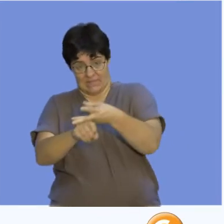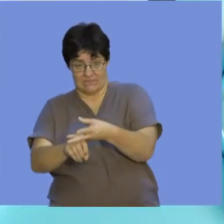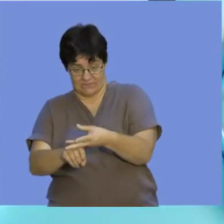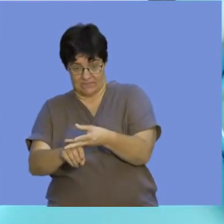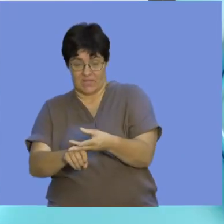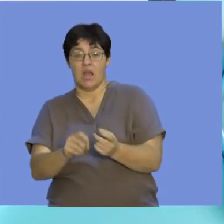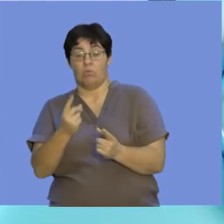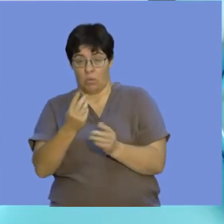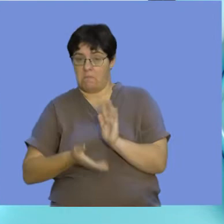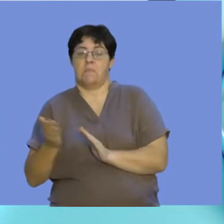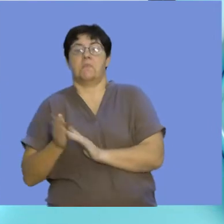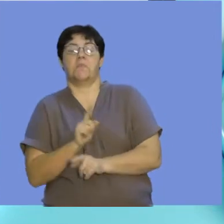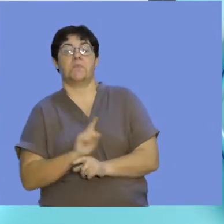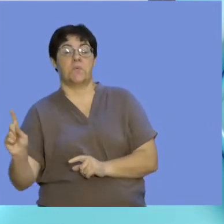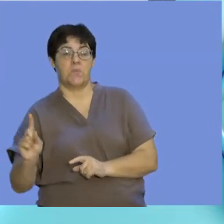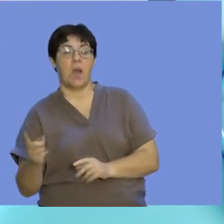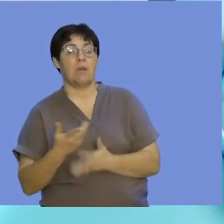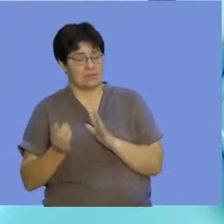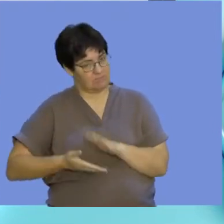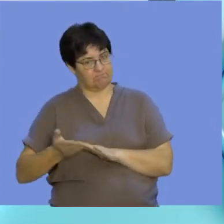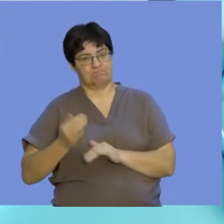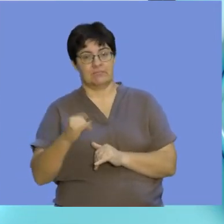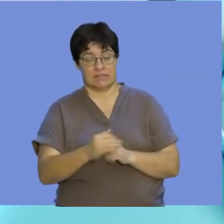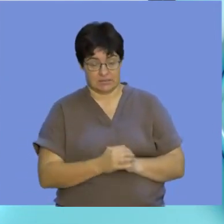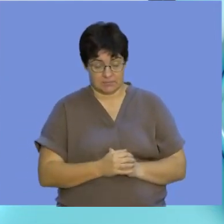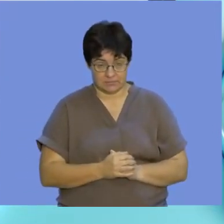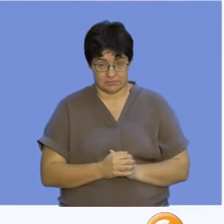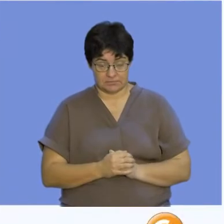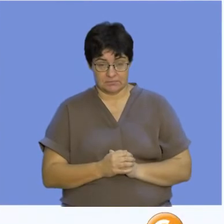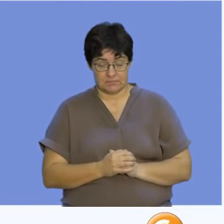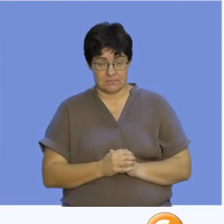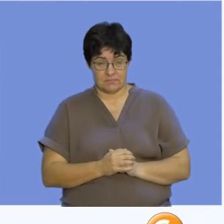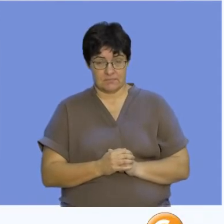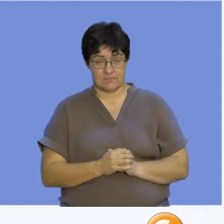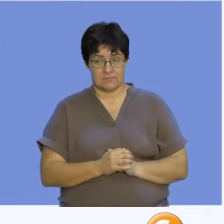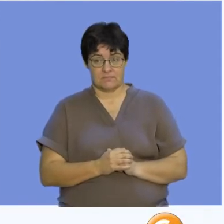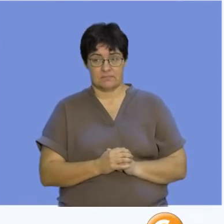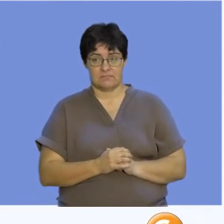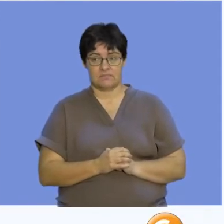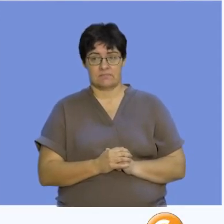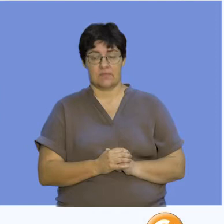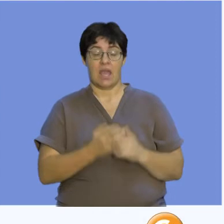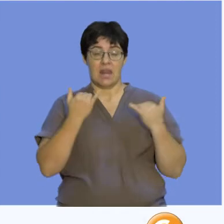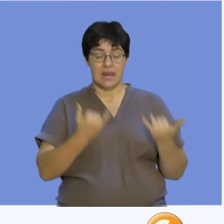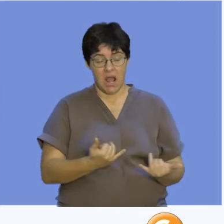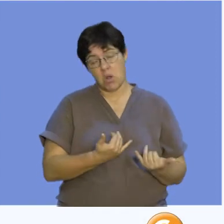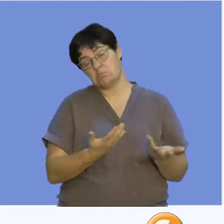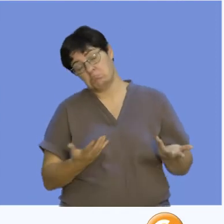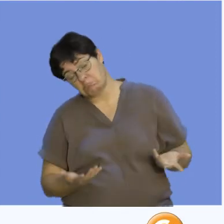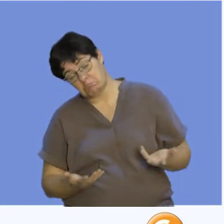2 speeds up, but they still go. Let's see what happens. Let's